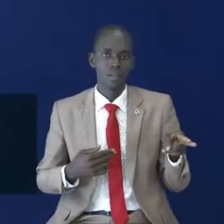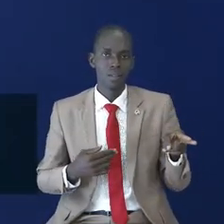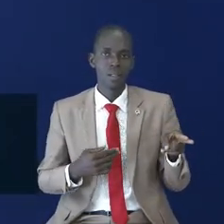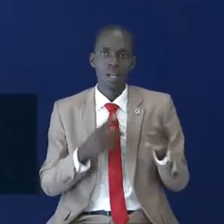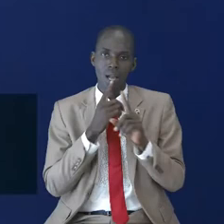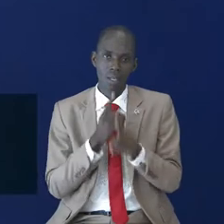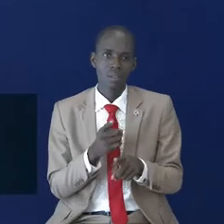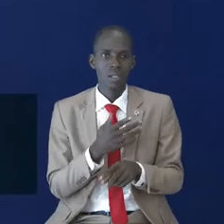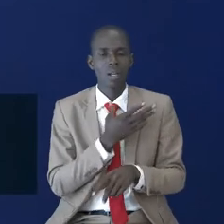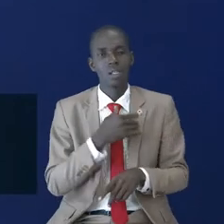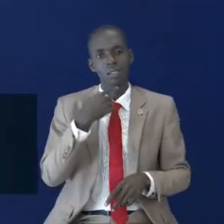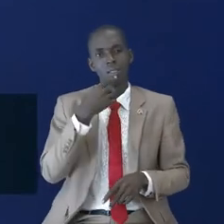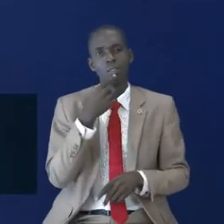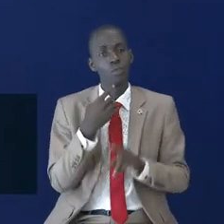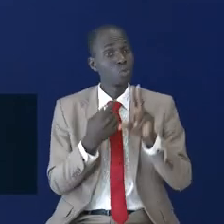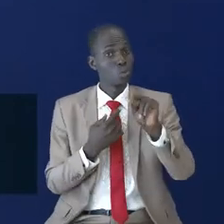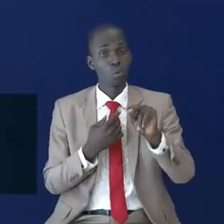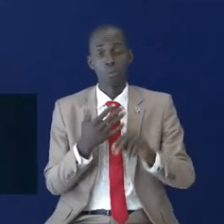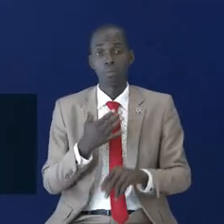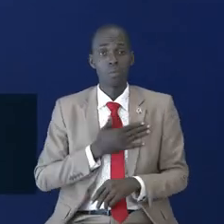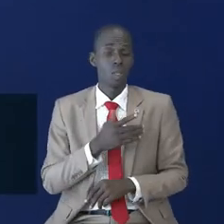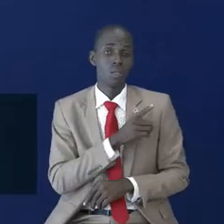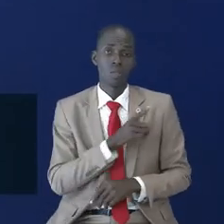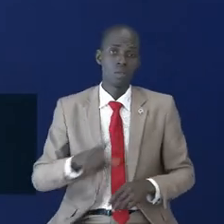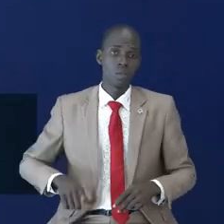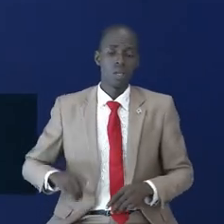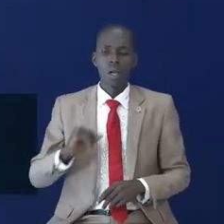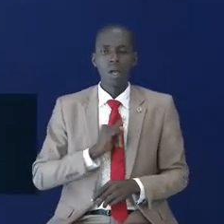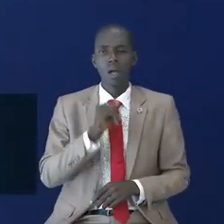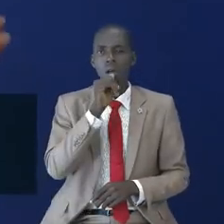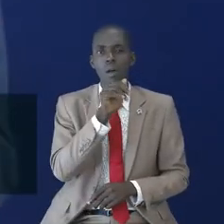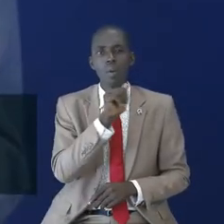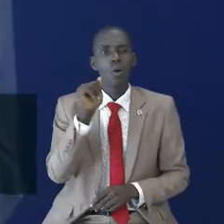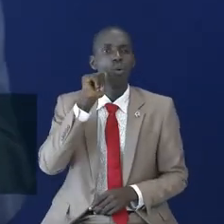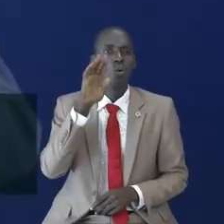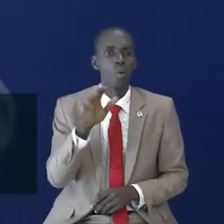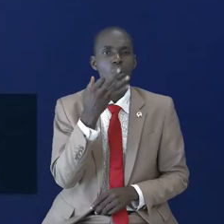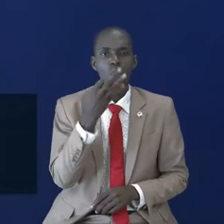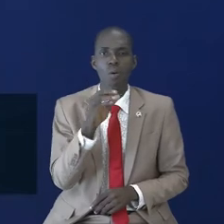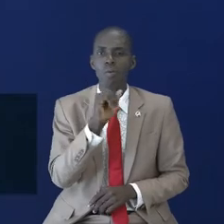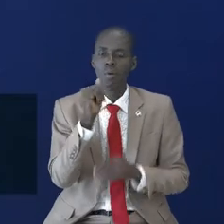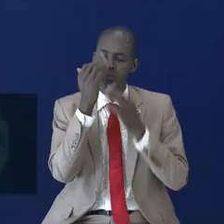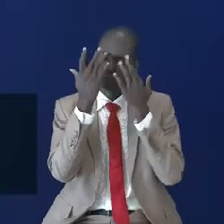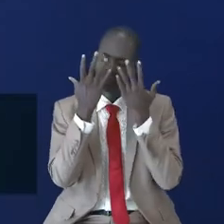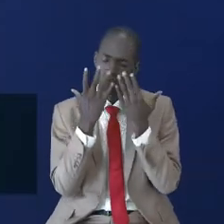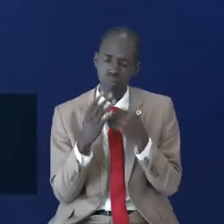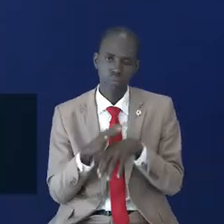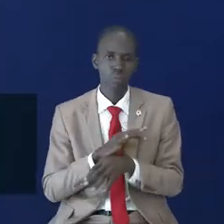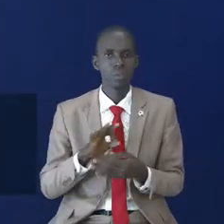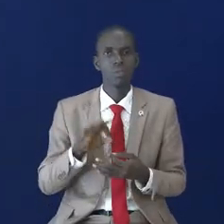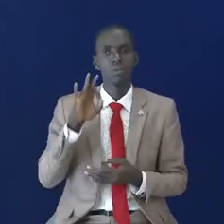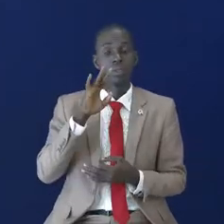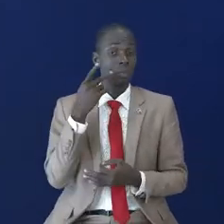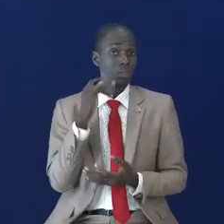answered and said, "No, my Lord, I am a woman of a sorrowful spirit." You